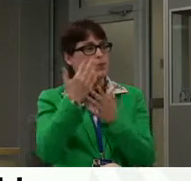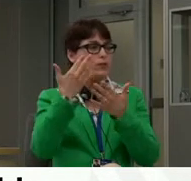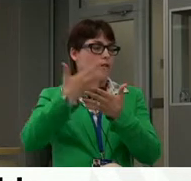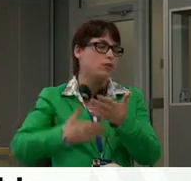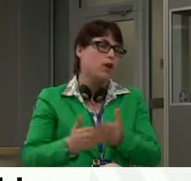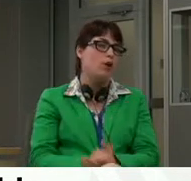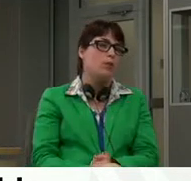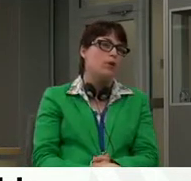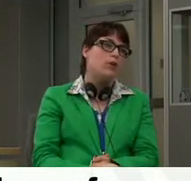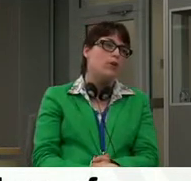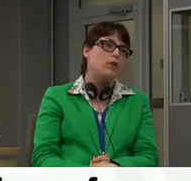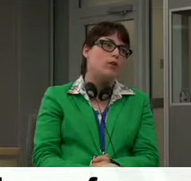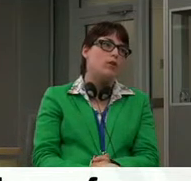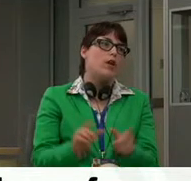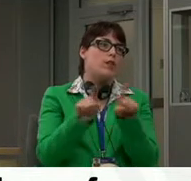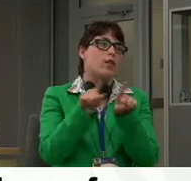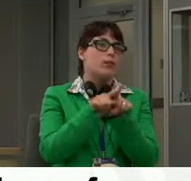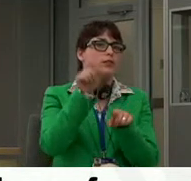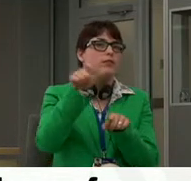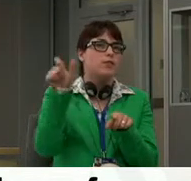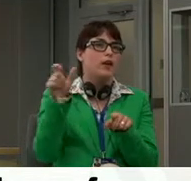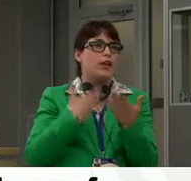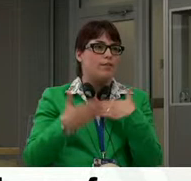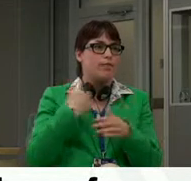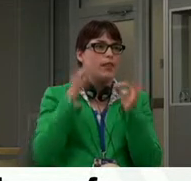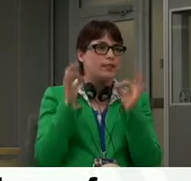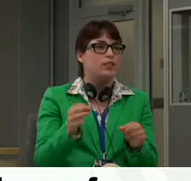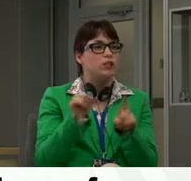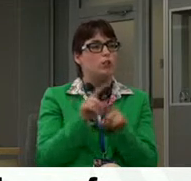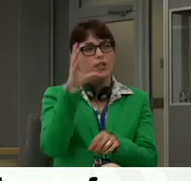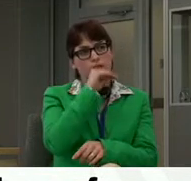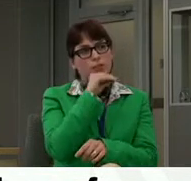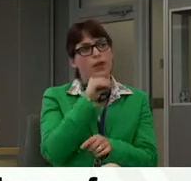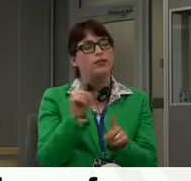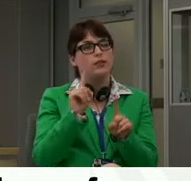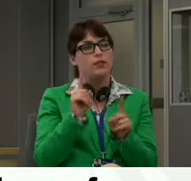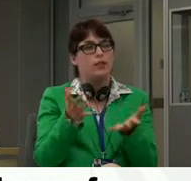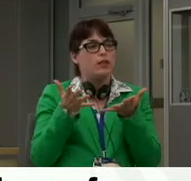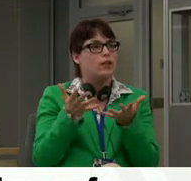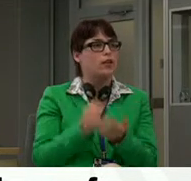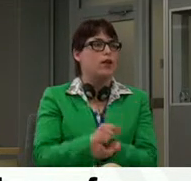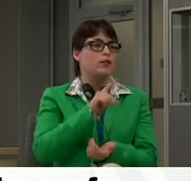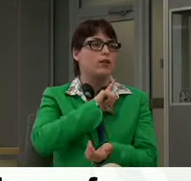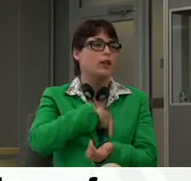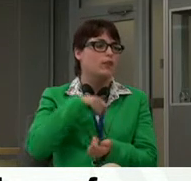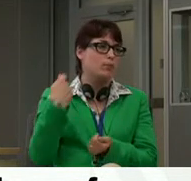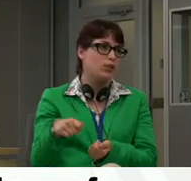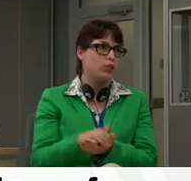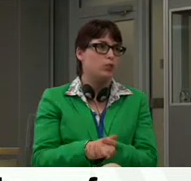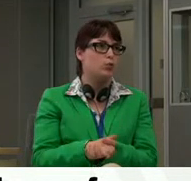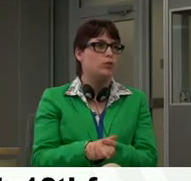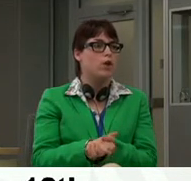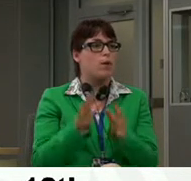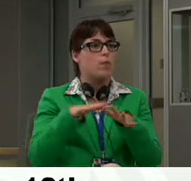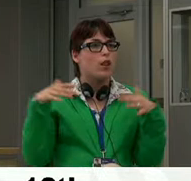of the Council of Justice Ministers that took place on the 12th of March. Also, the needs and